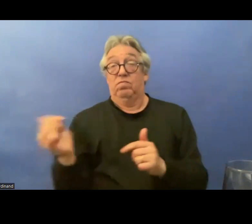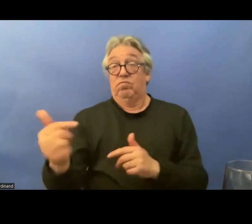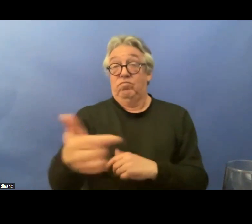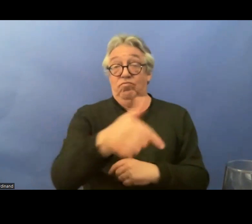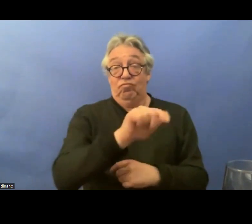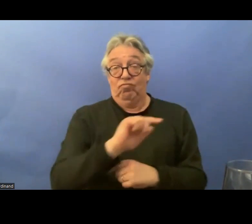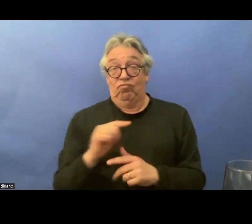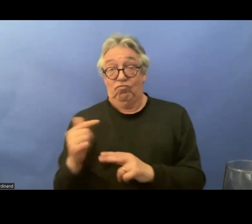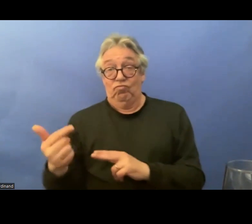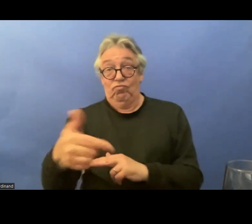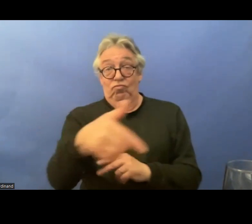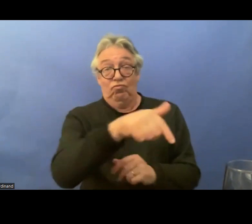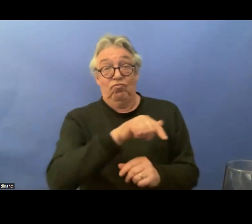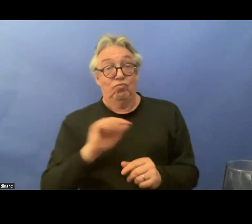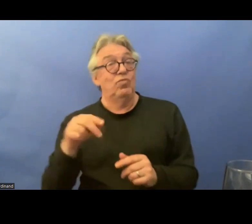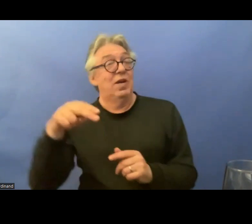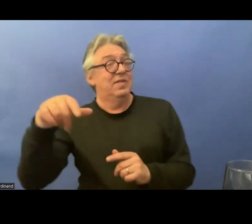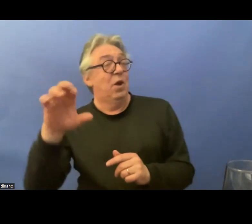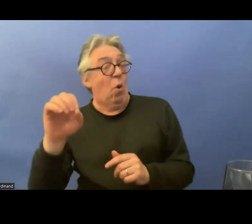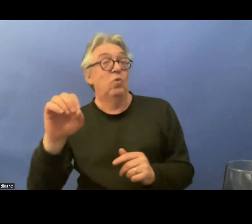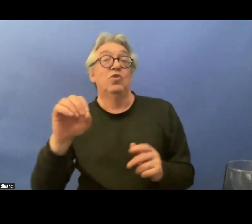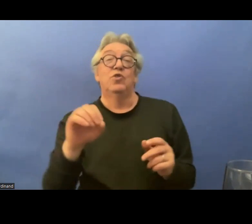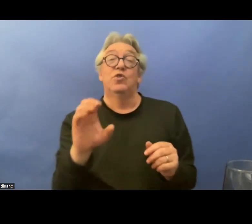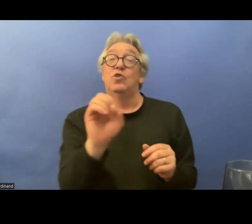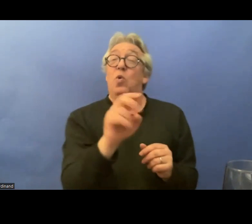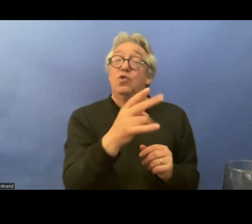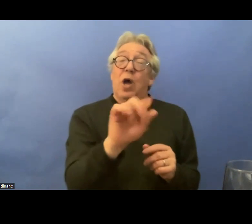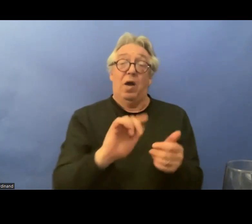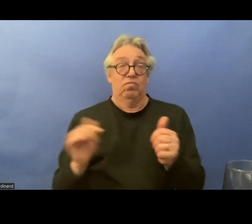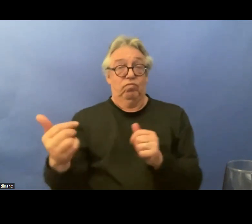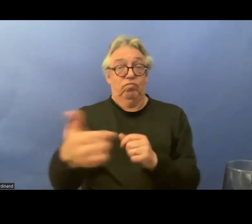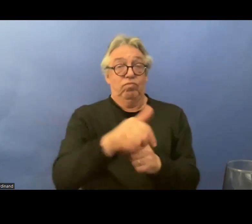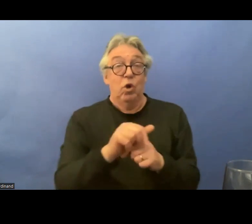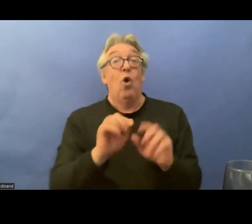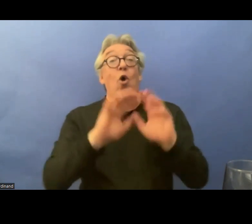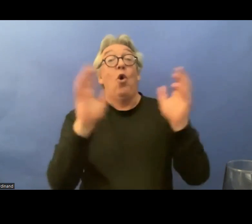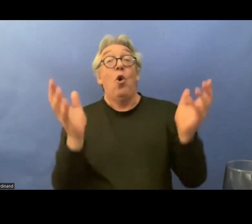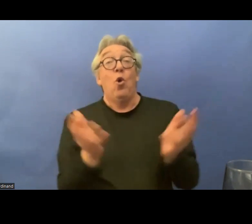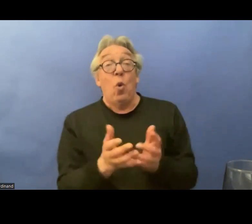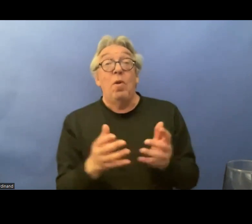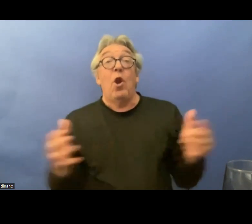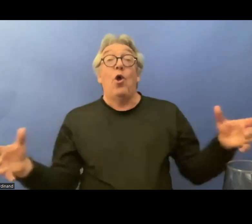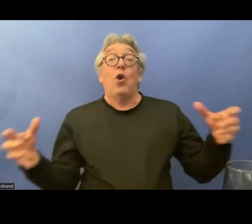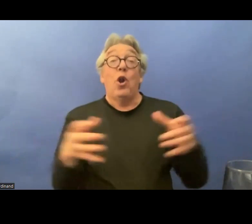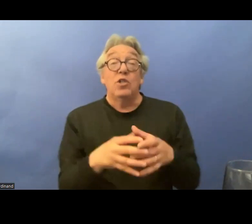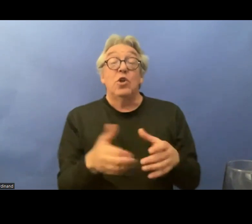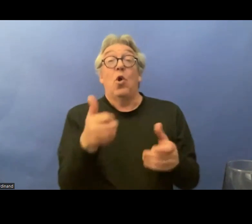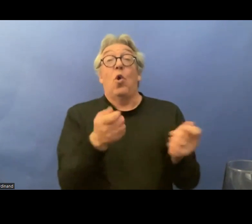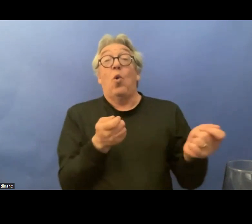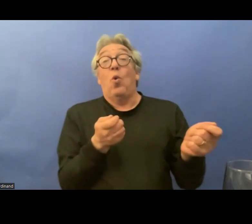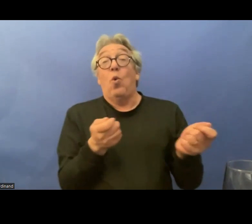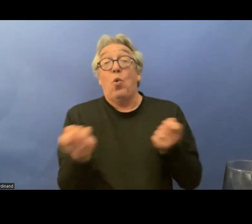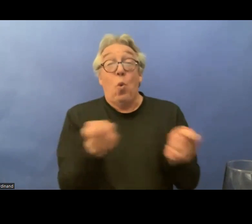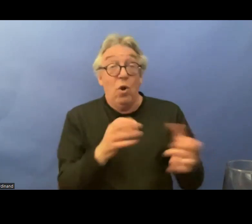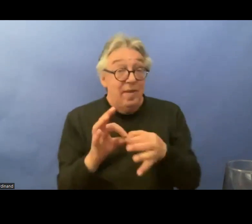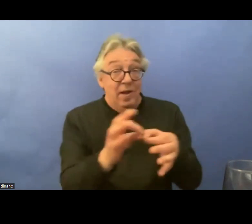the NGOs. And it is a group that is composed of the Global Cluster Coordinators who offer advice